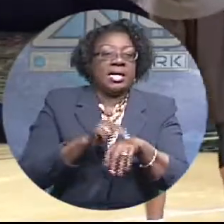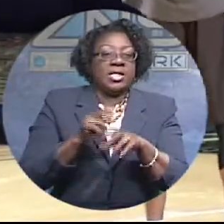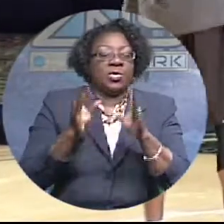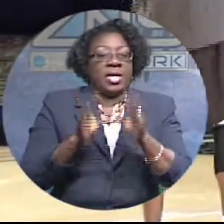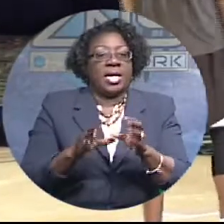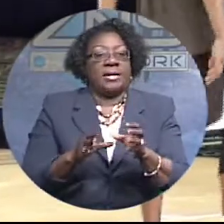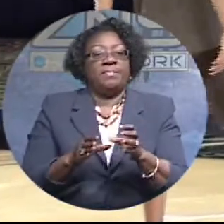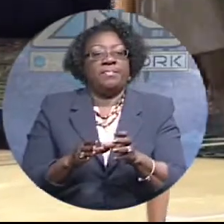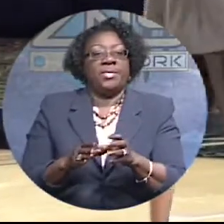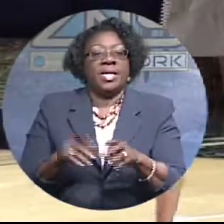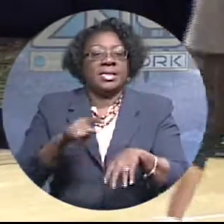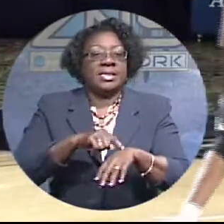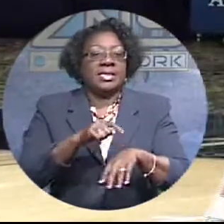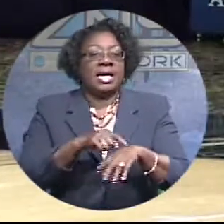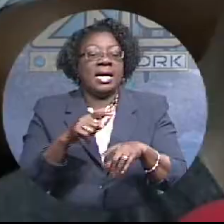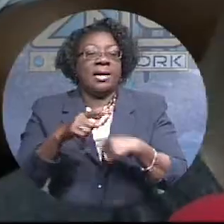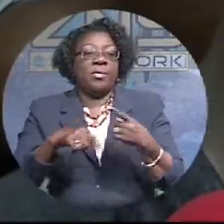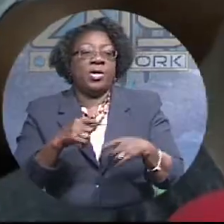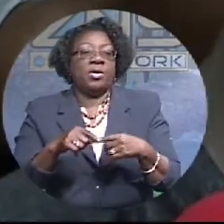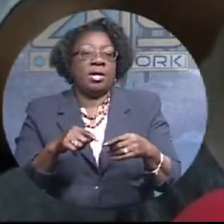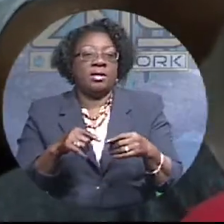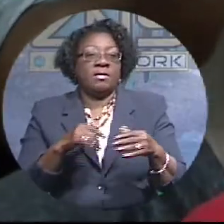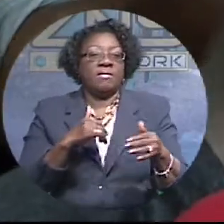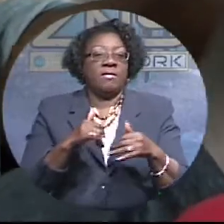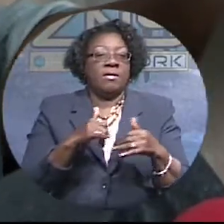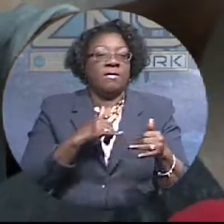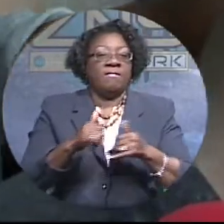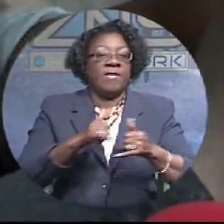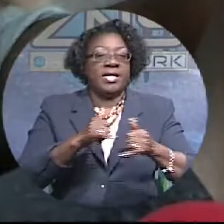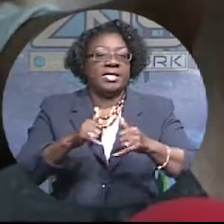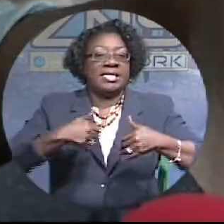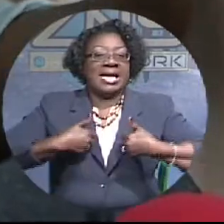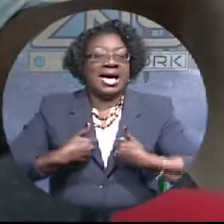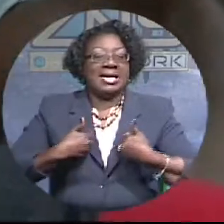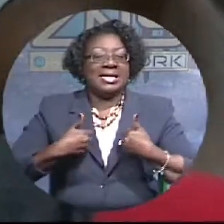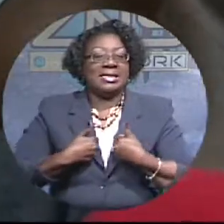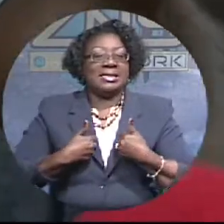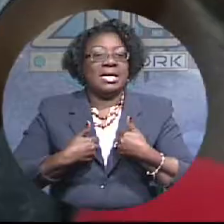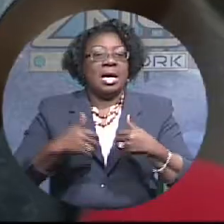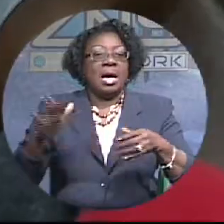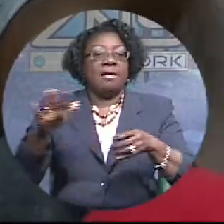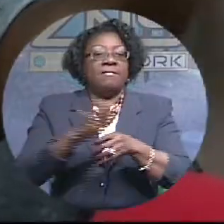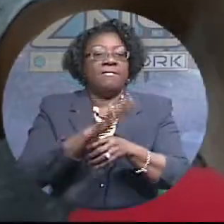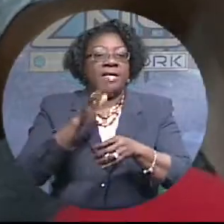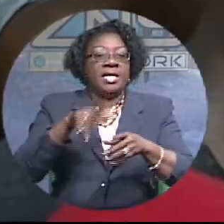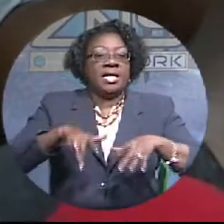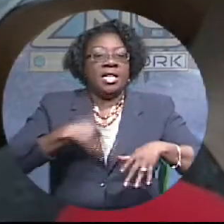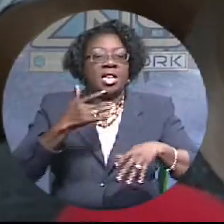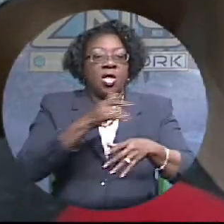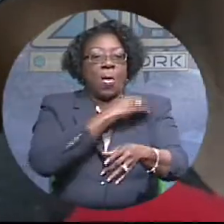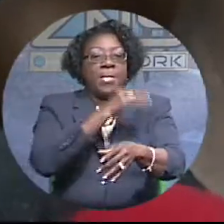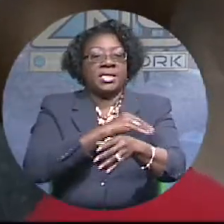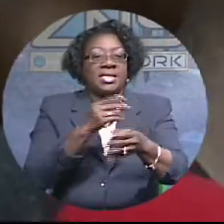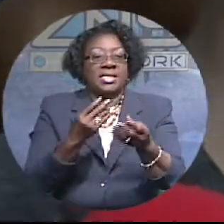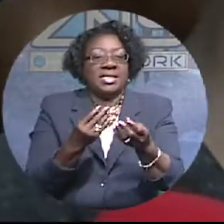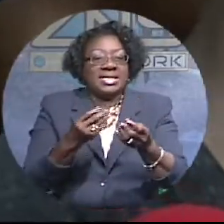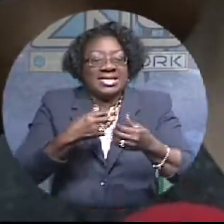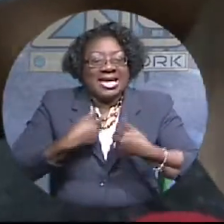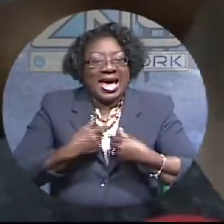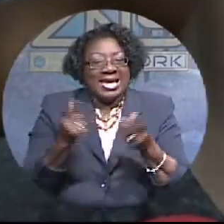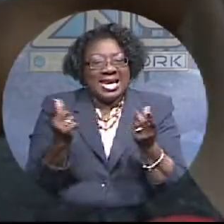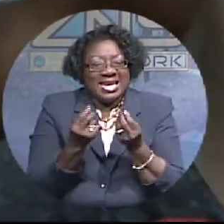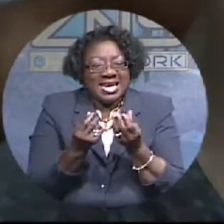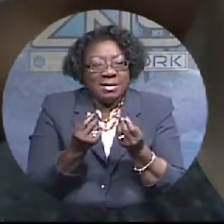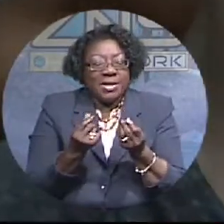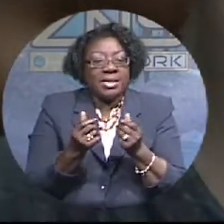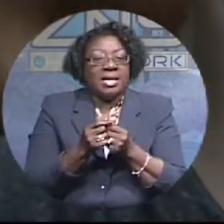individually. It's a time where you got to, you know, fight through some fatigue. It's a time where you need to feel your muscles burn a little bit. You know, but it's also the time where you